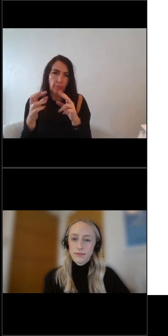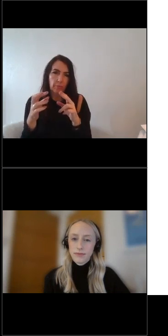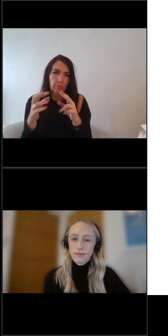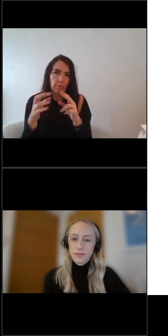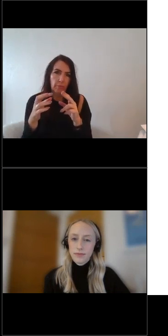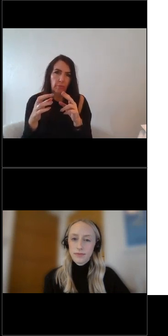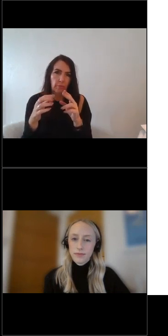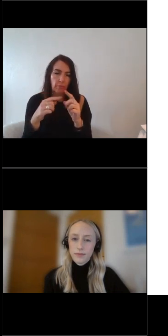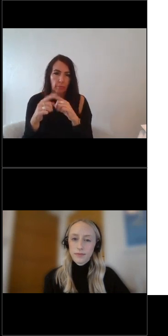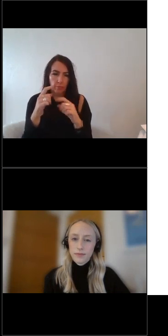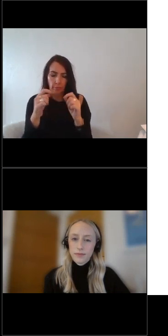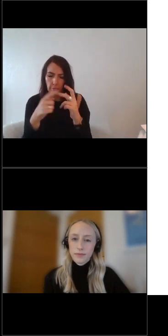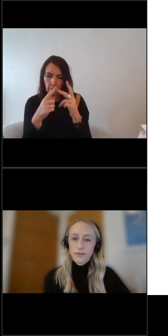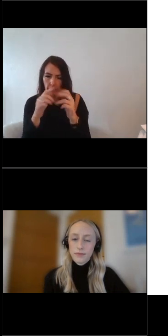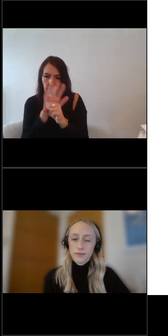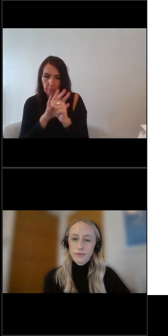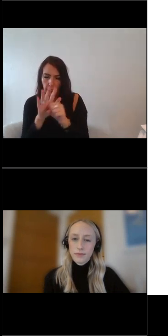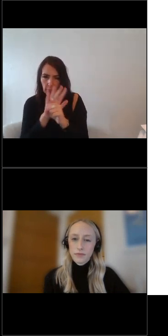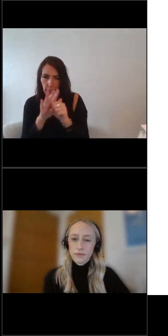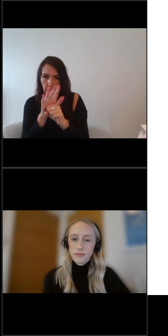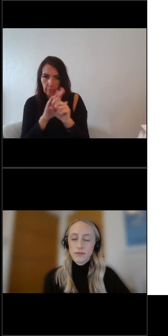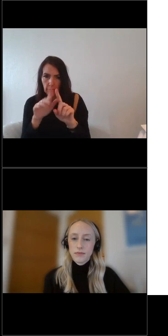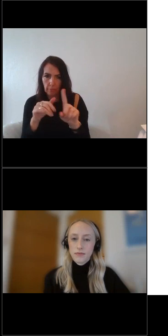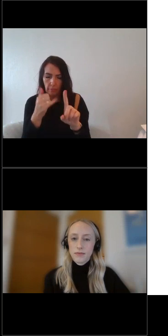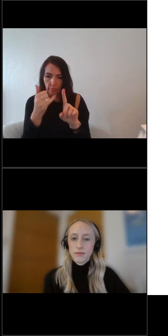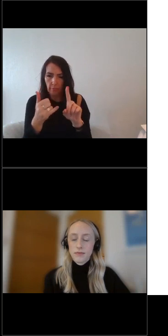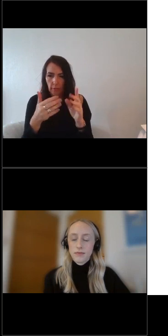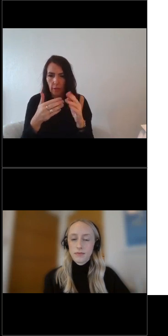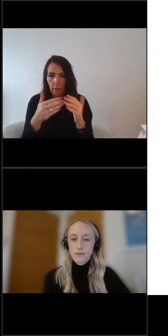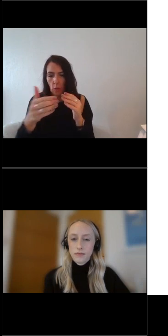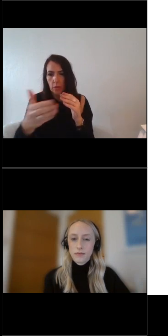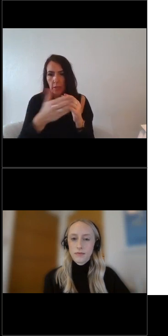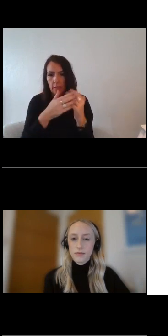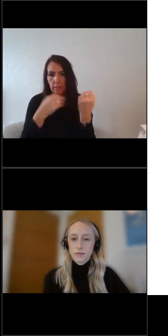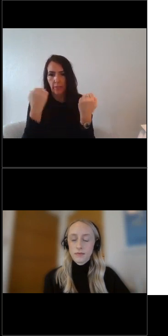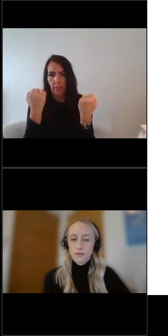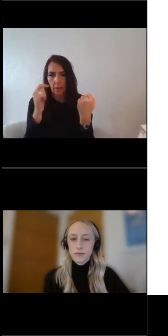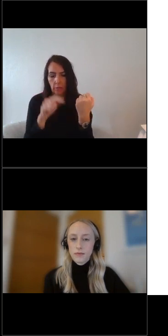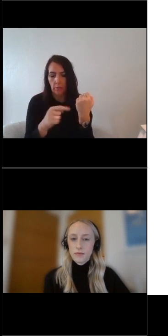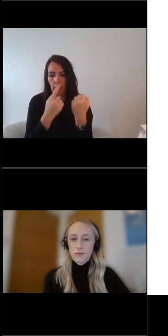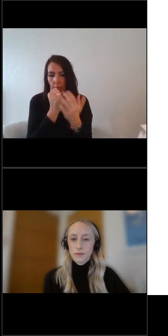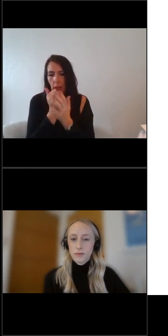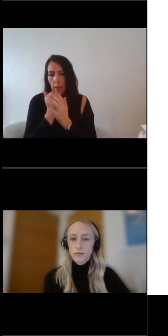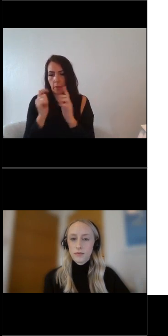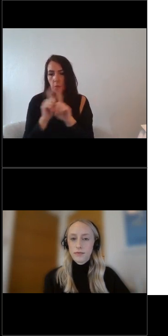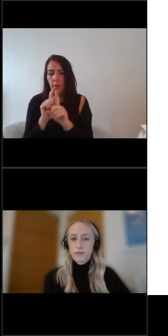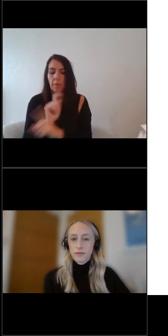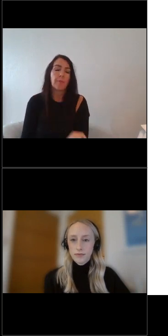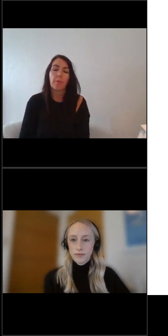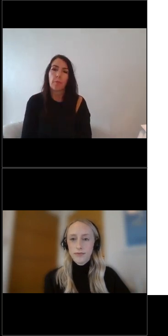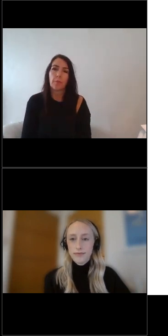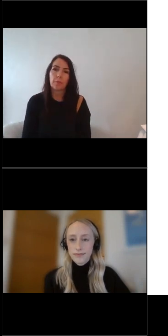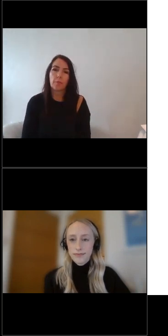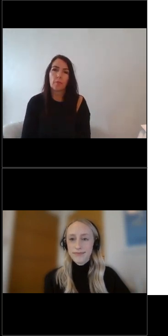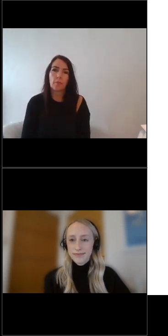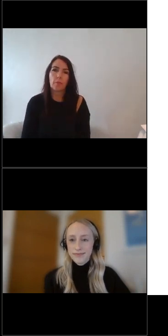collaborating with departments and maybe pooling the long distance vehicles, that's where that can really help as well.